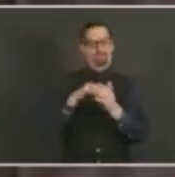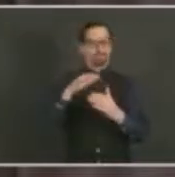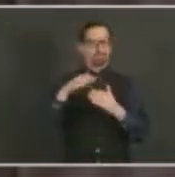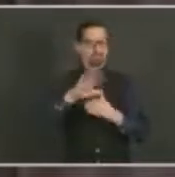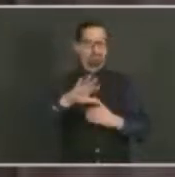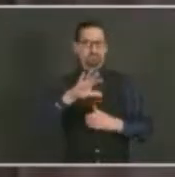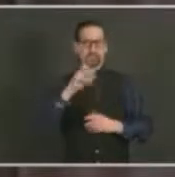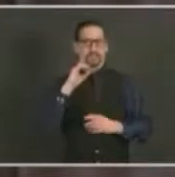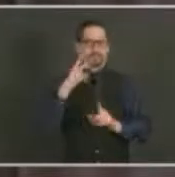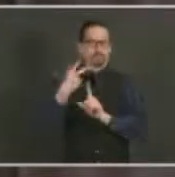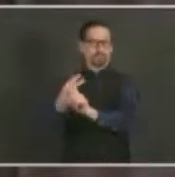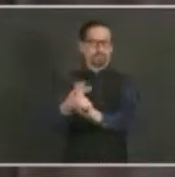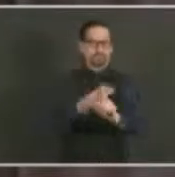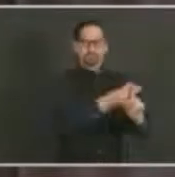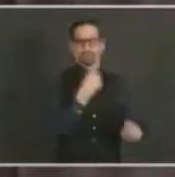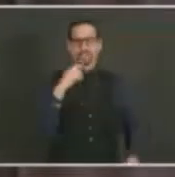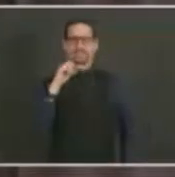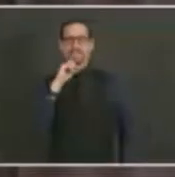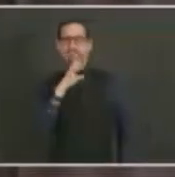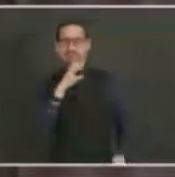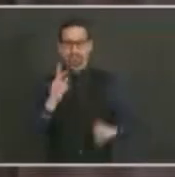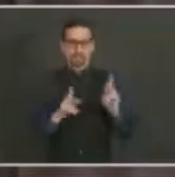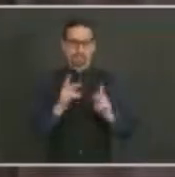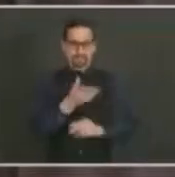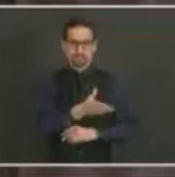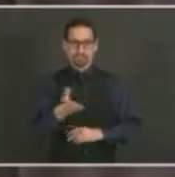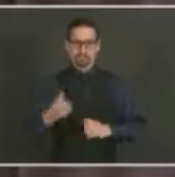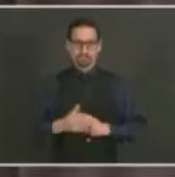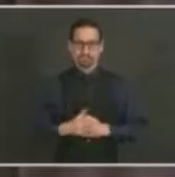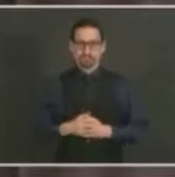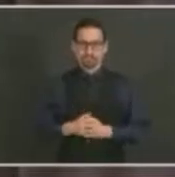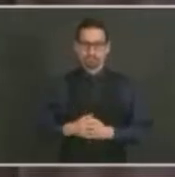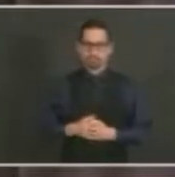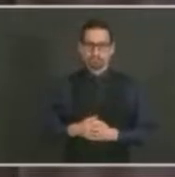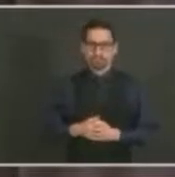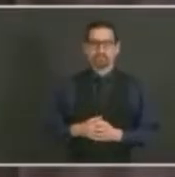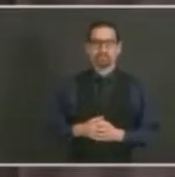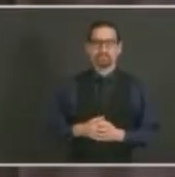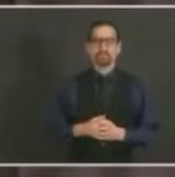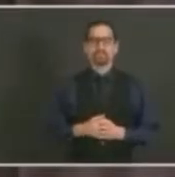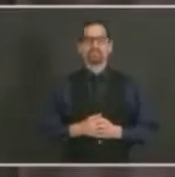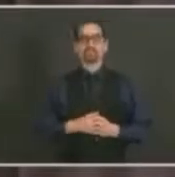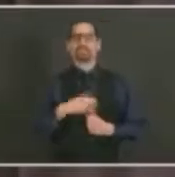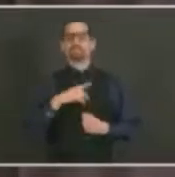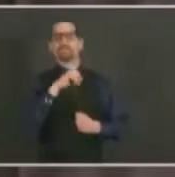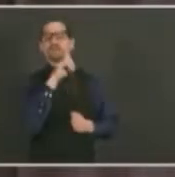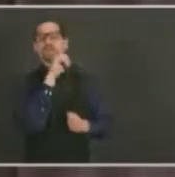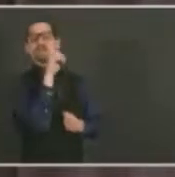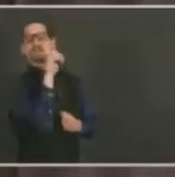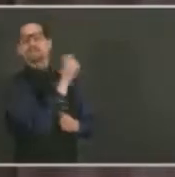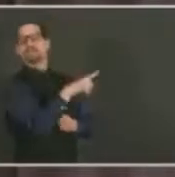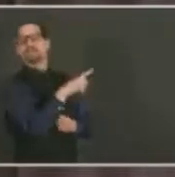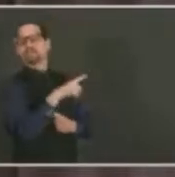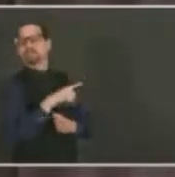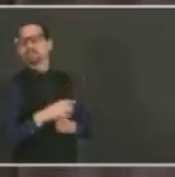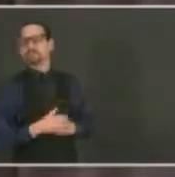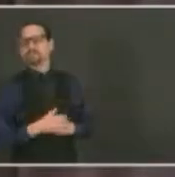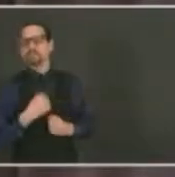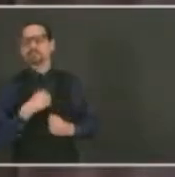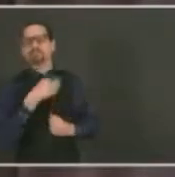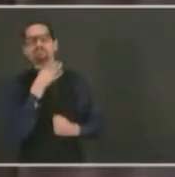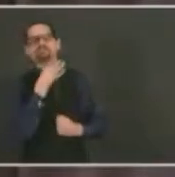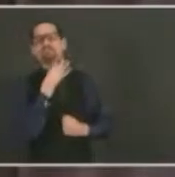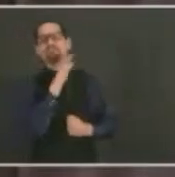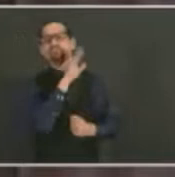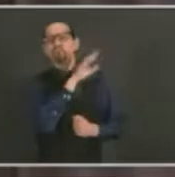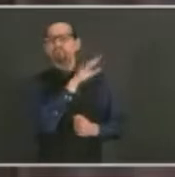local community that they are reaching out to. Do they have different channels of access to vaccine at the city